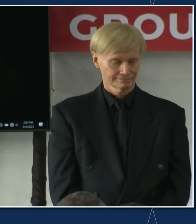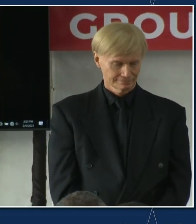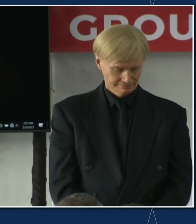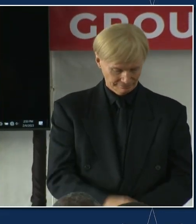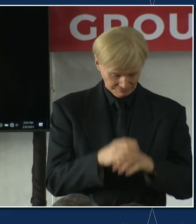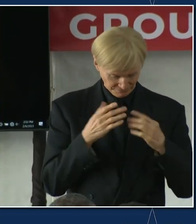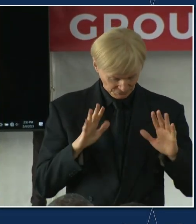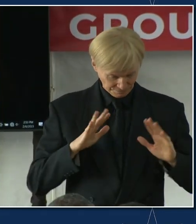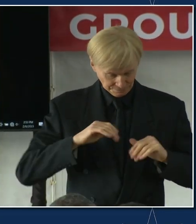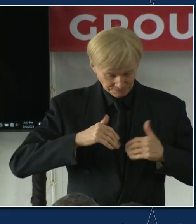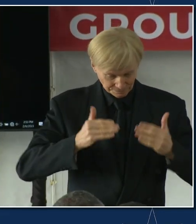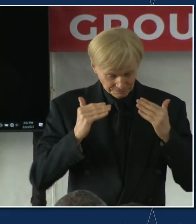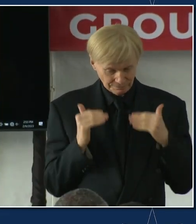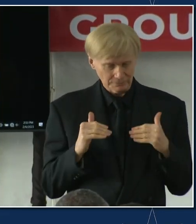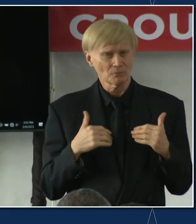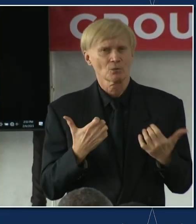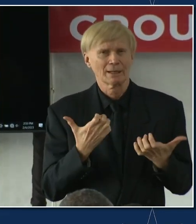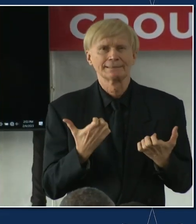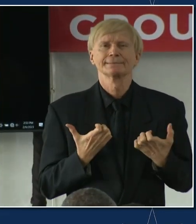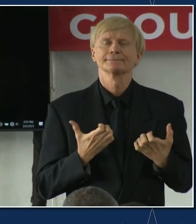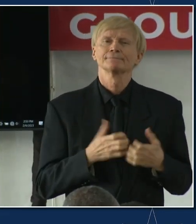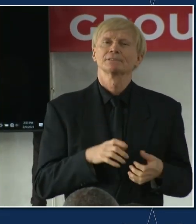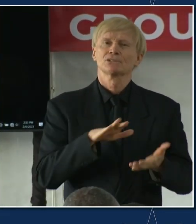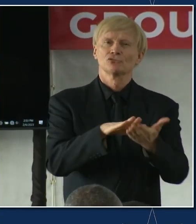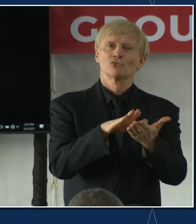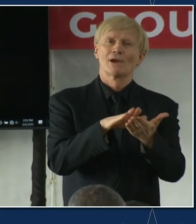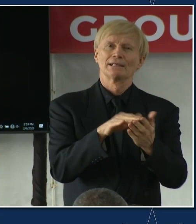On that note, I want to bring a special greeting and